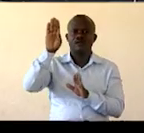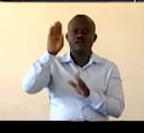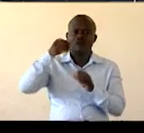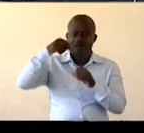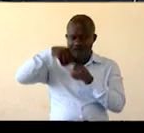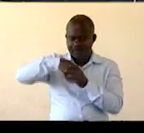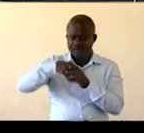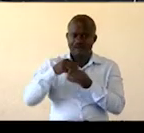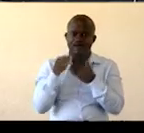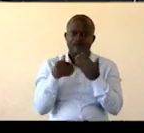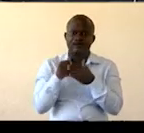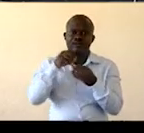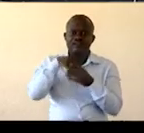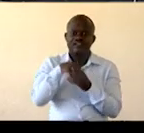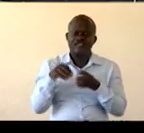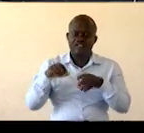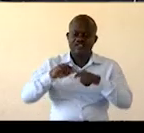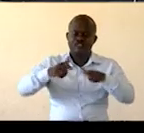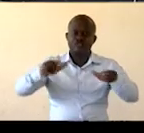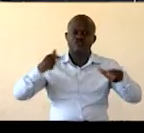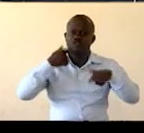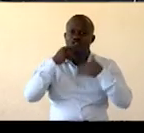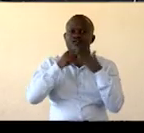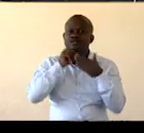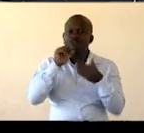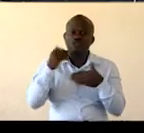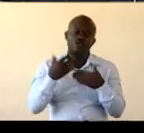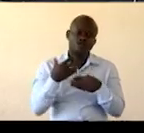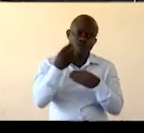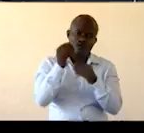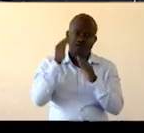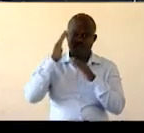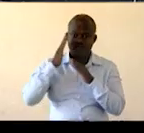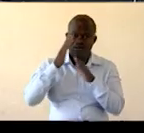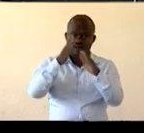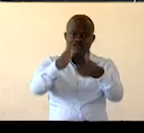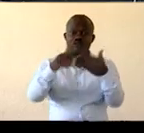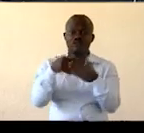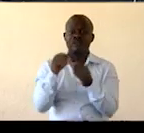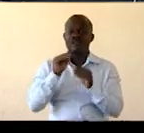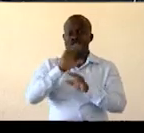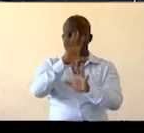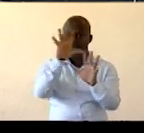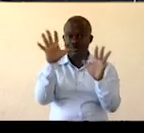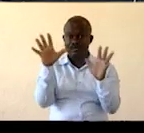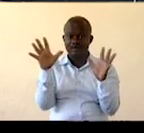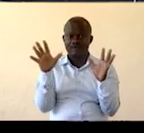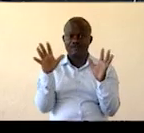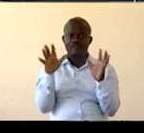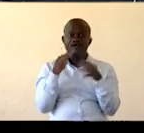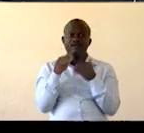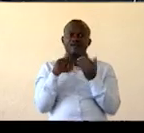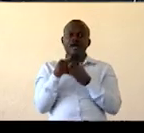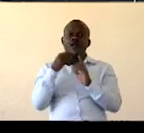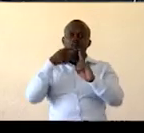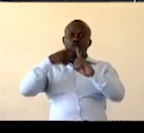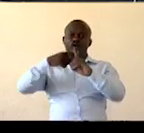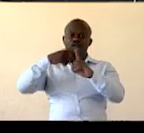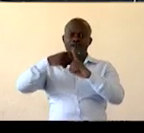underground or in the soil, so they don't grow towards light. Leaves are